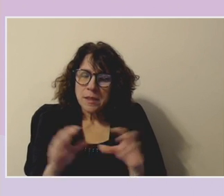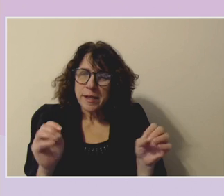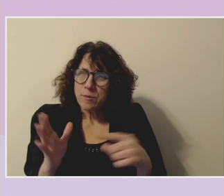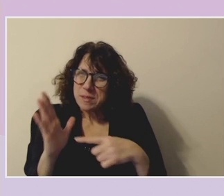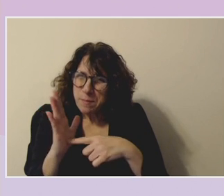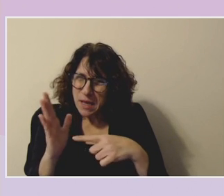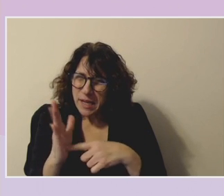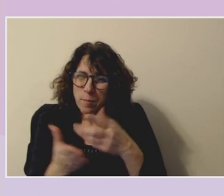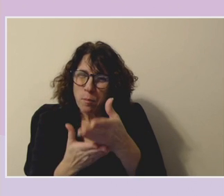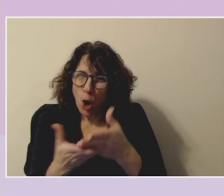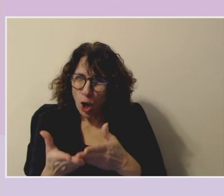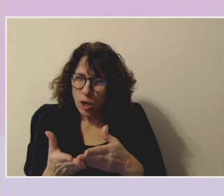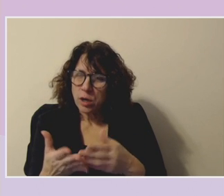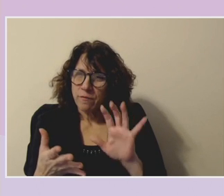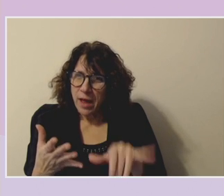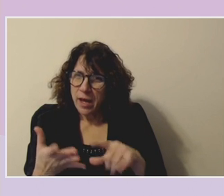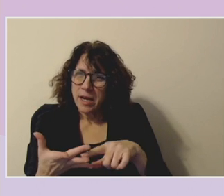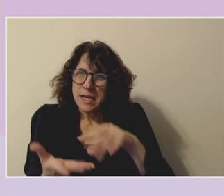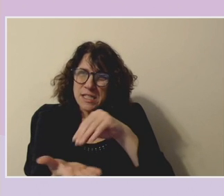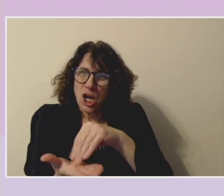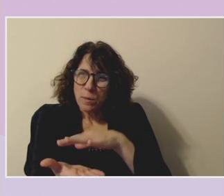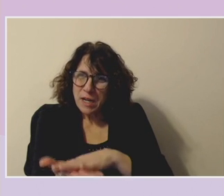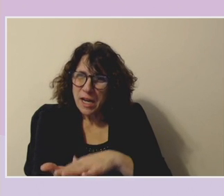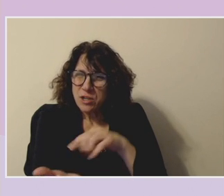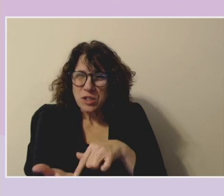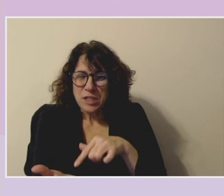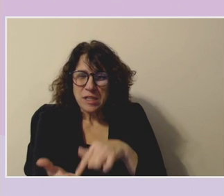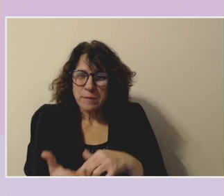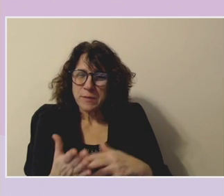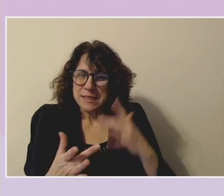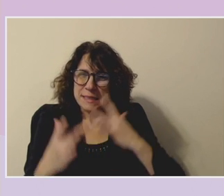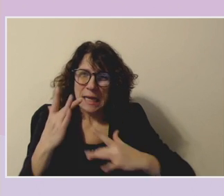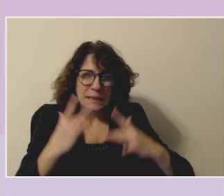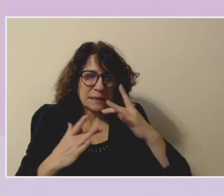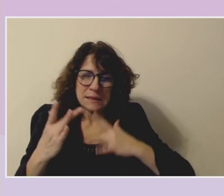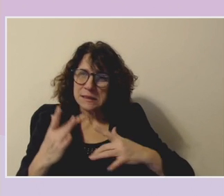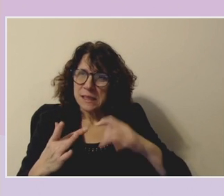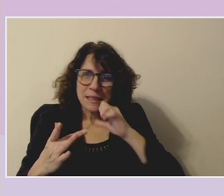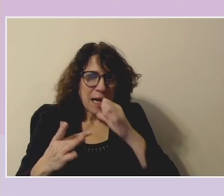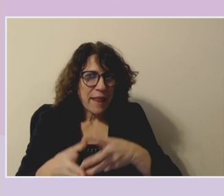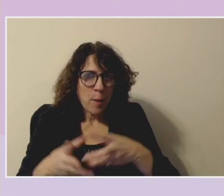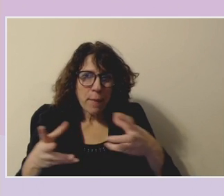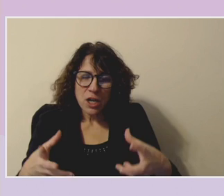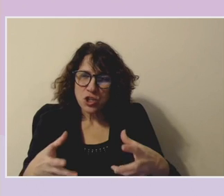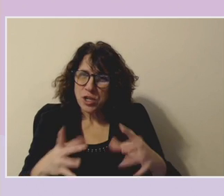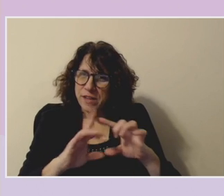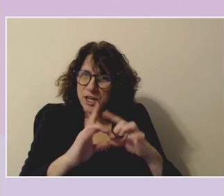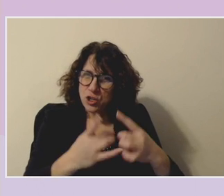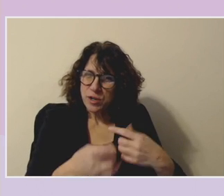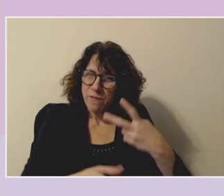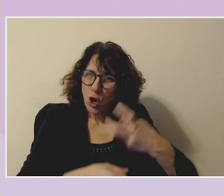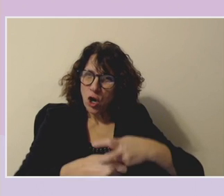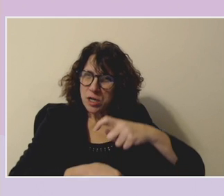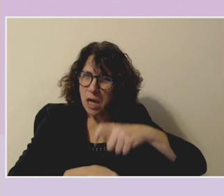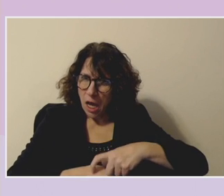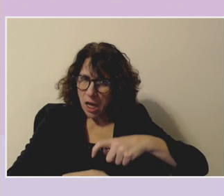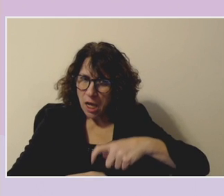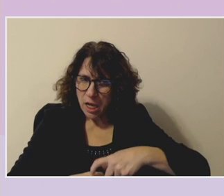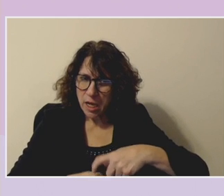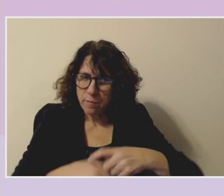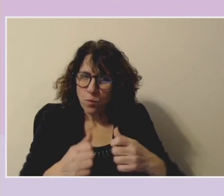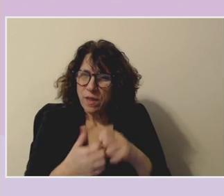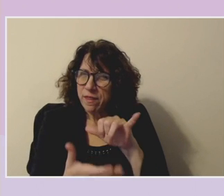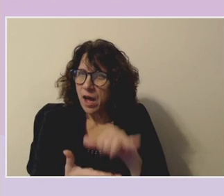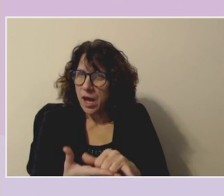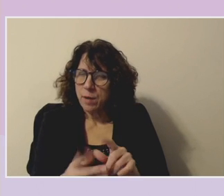it. Documentation was very piecemeal, and the districts really had a hard time with that. So when